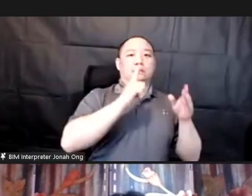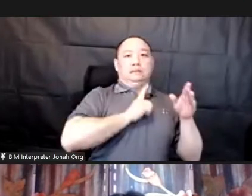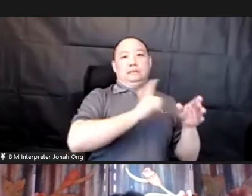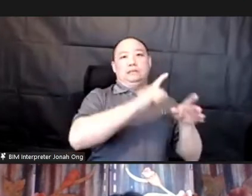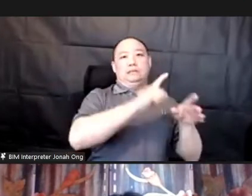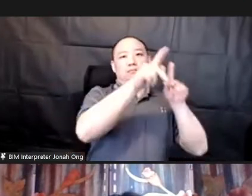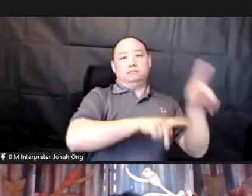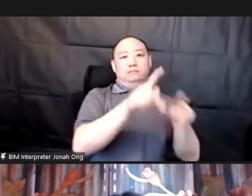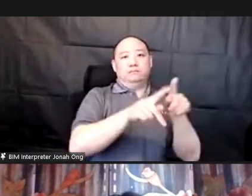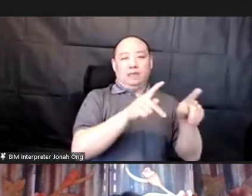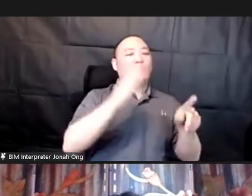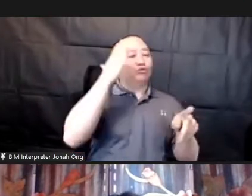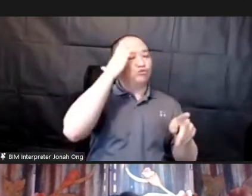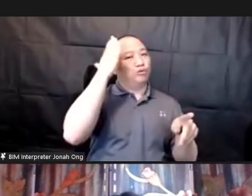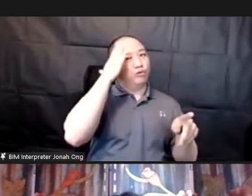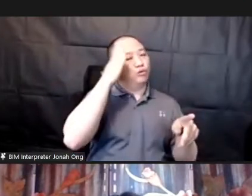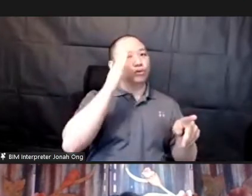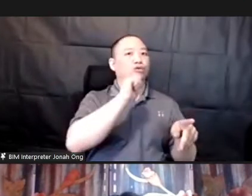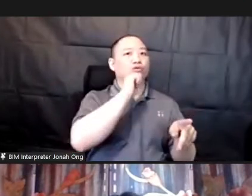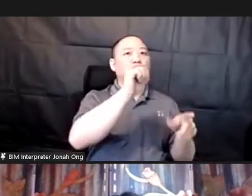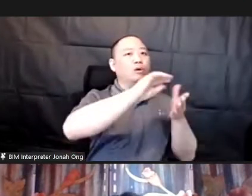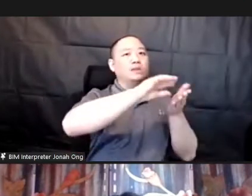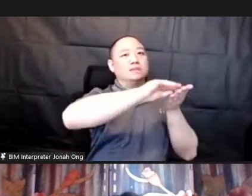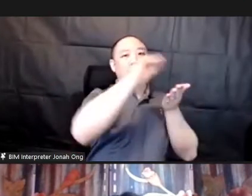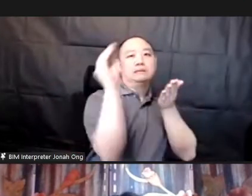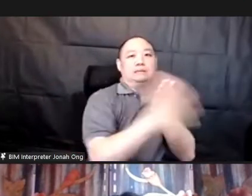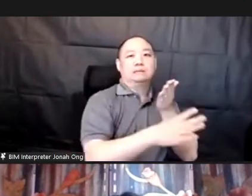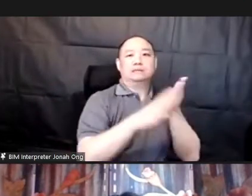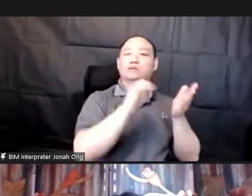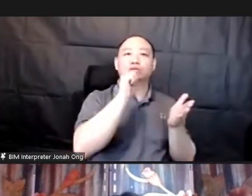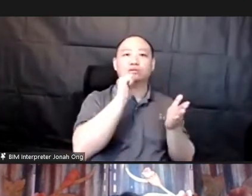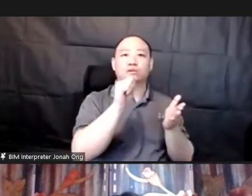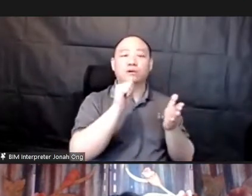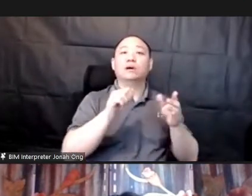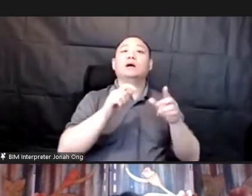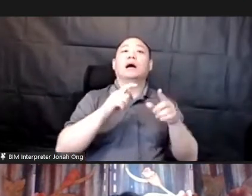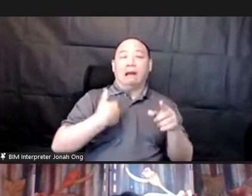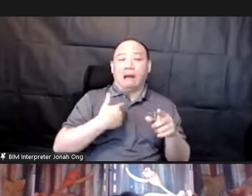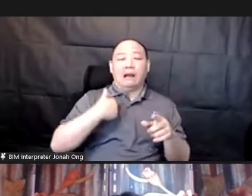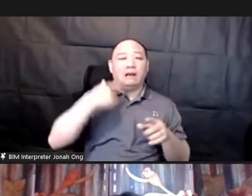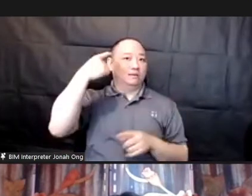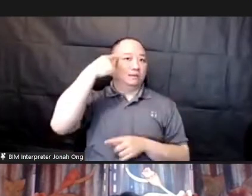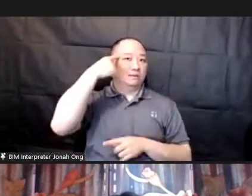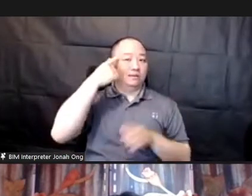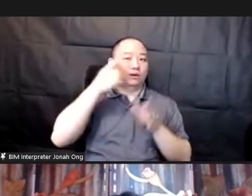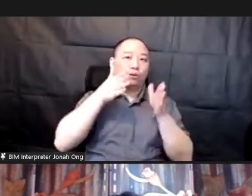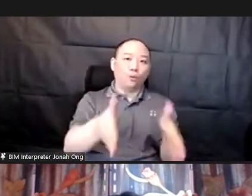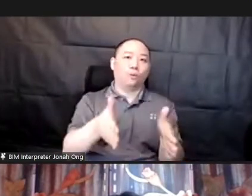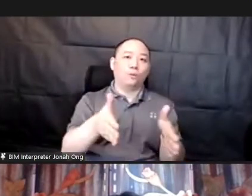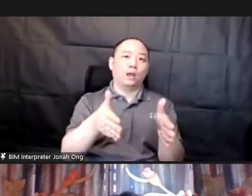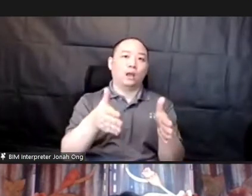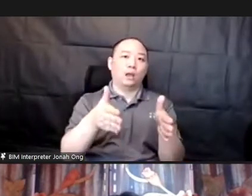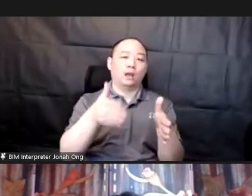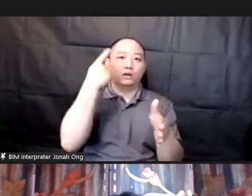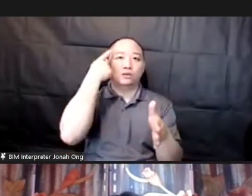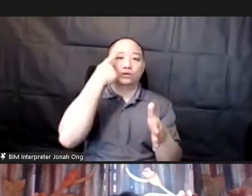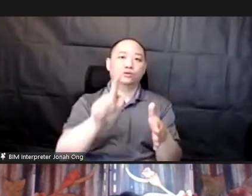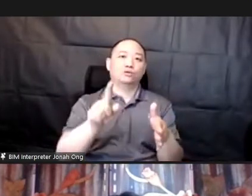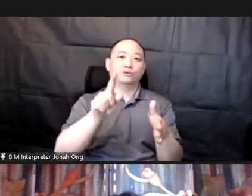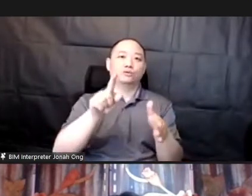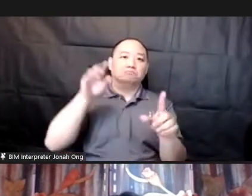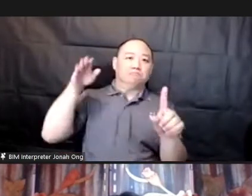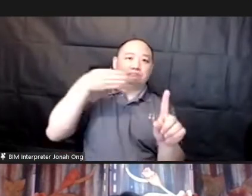And those are very fair. All of us are in our own separate silos, right? So I think the way kind of to navigate these kinds of,